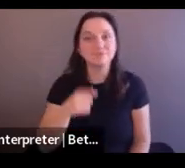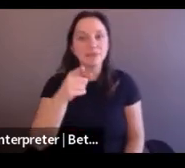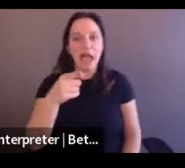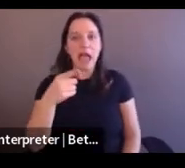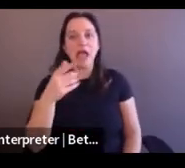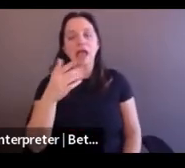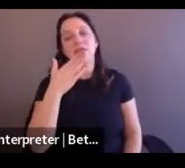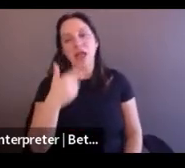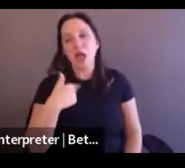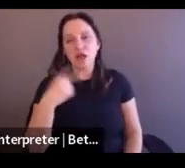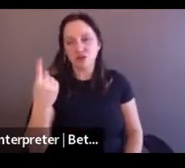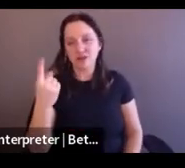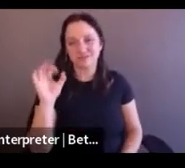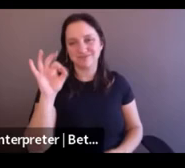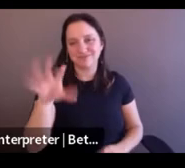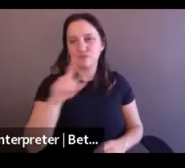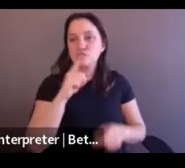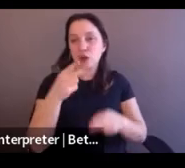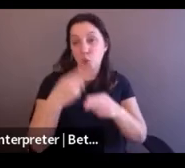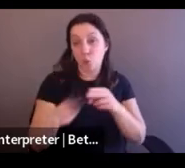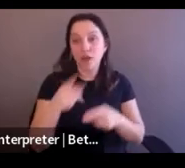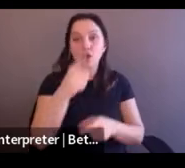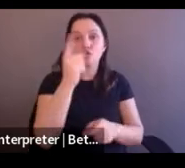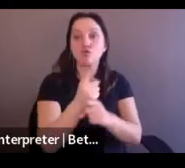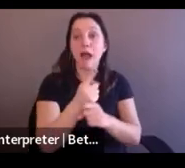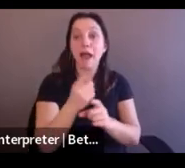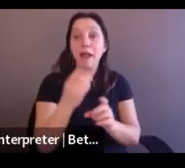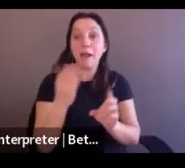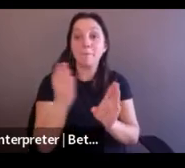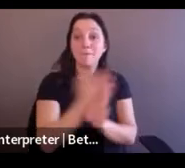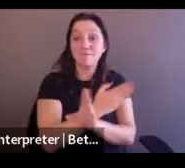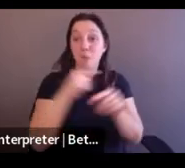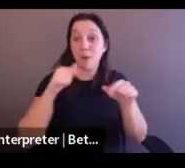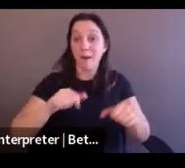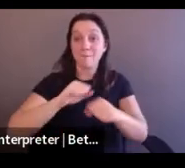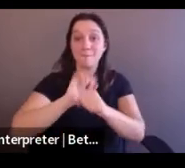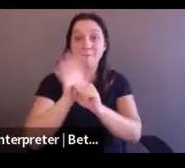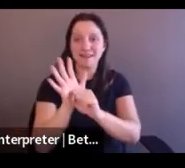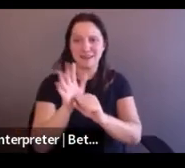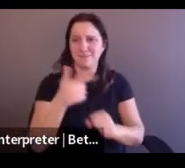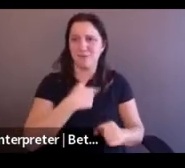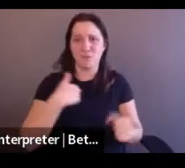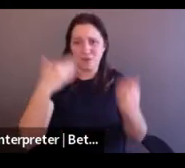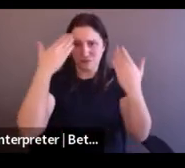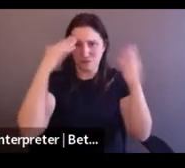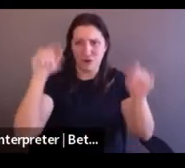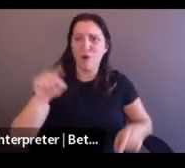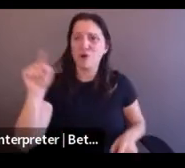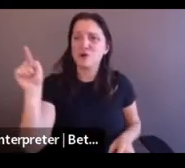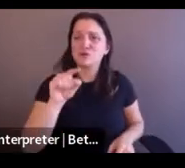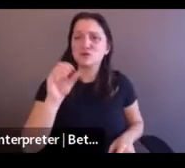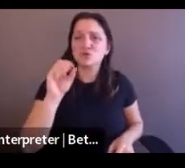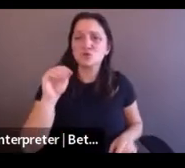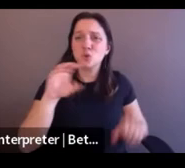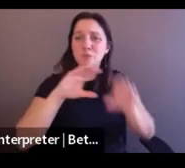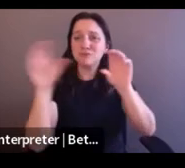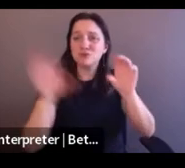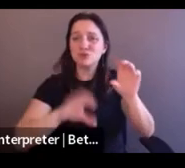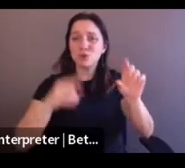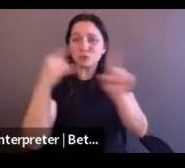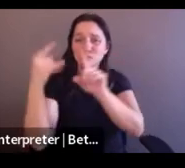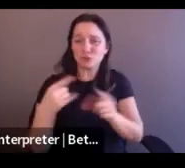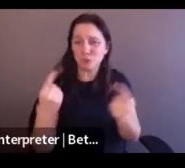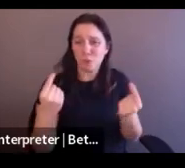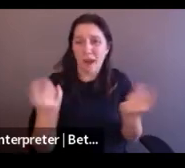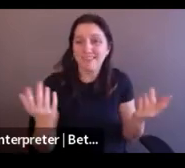But although none of us knew what Zoom was, it didn't even exist. I have to say that going forward, I hope, for example,